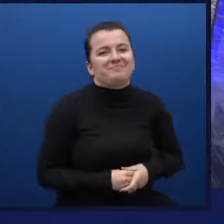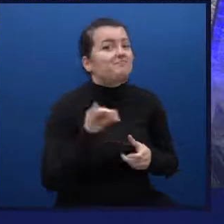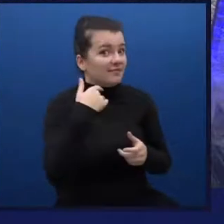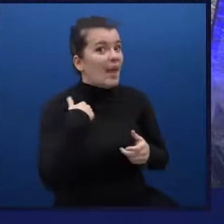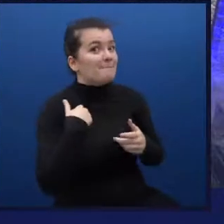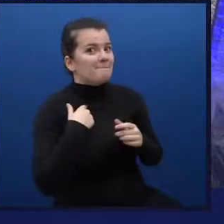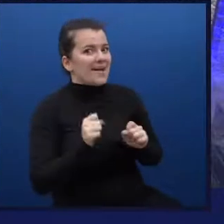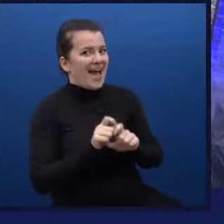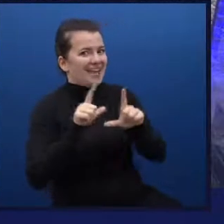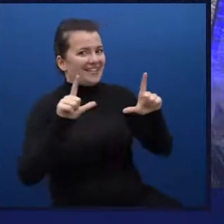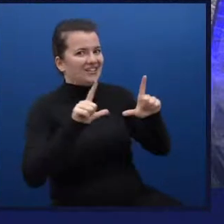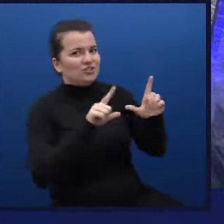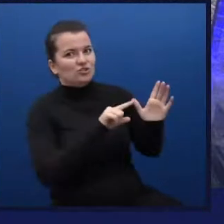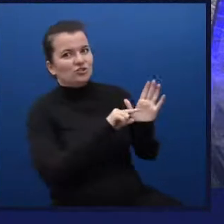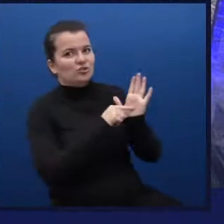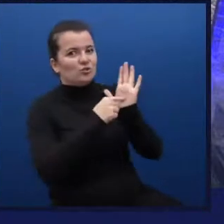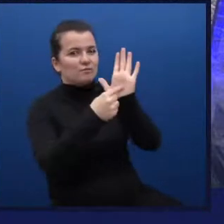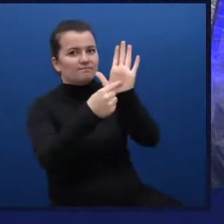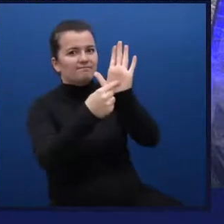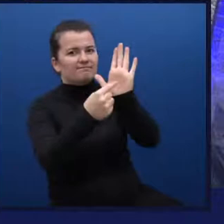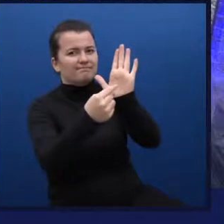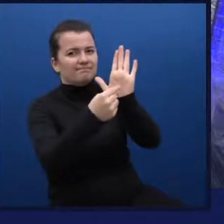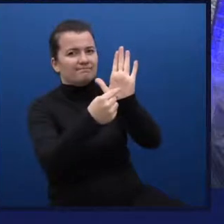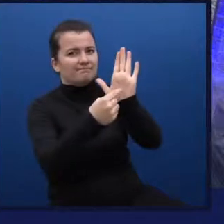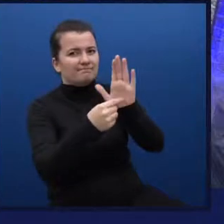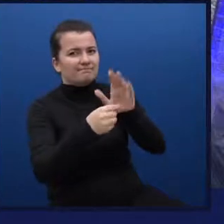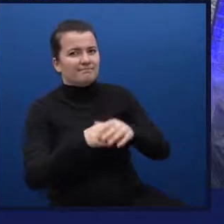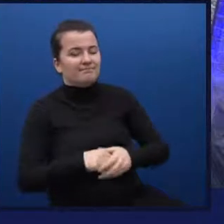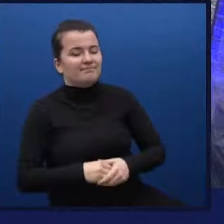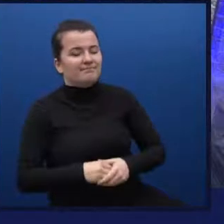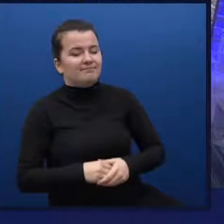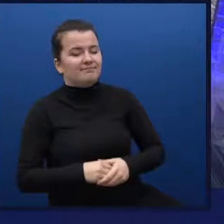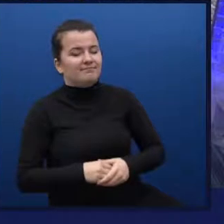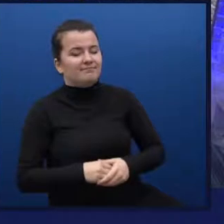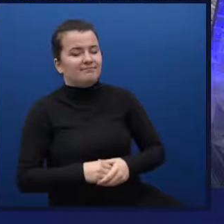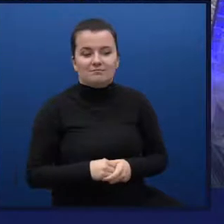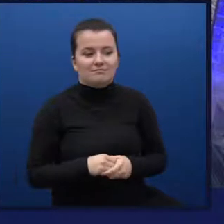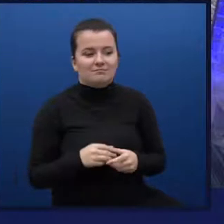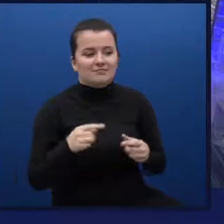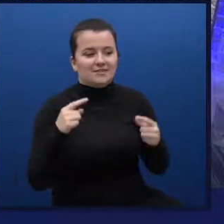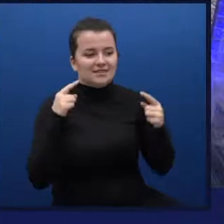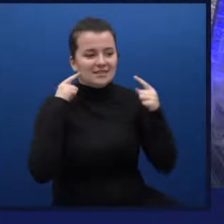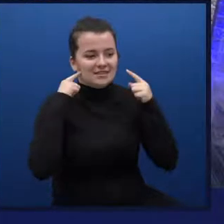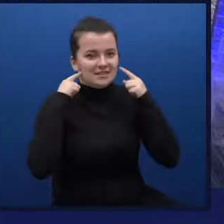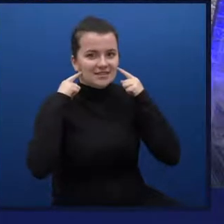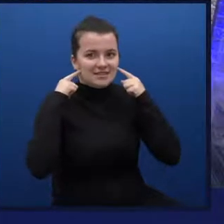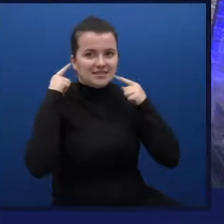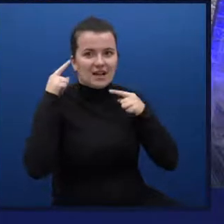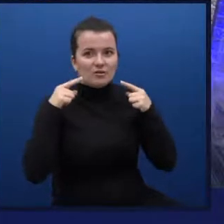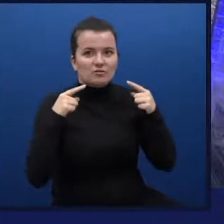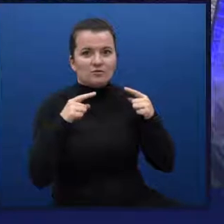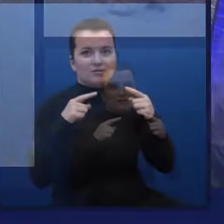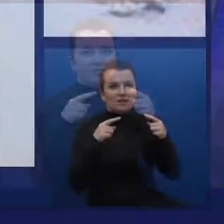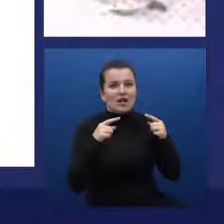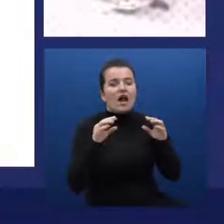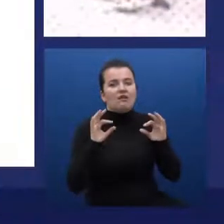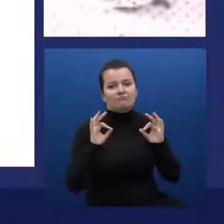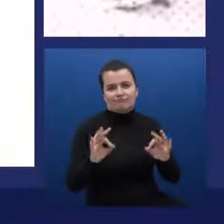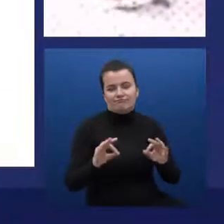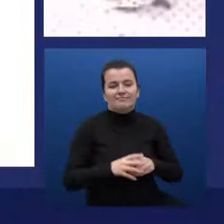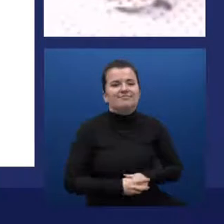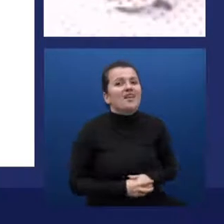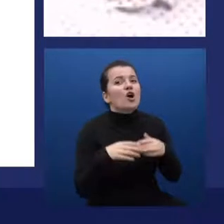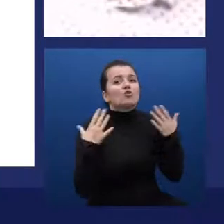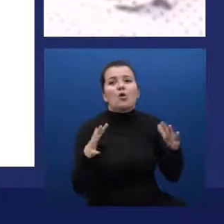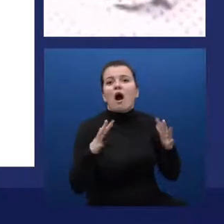to simply share my screen if that's okay. It's absolutely so. Okay. Basically, what we're going to do is I am